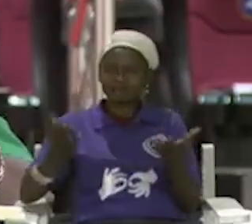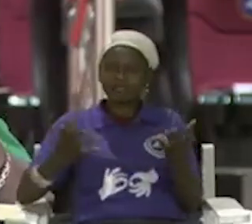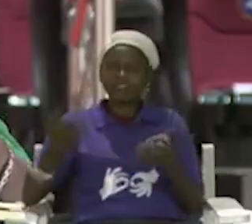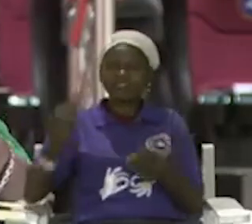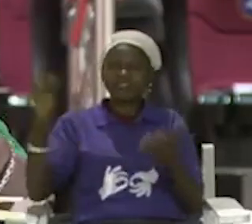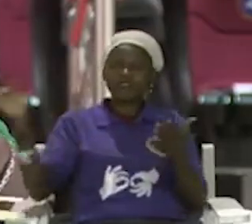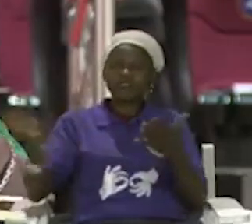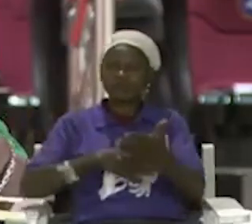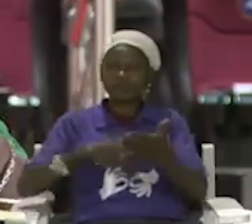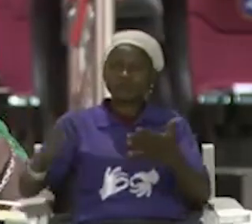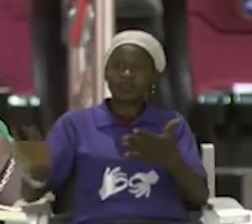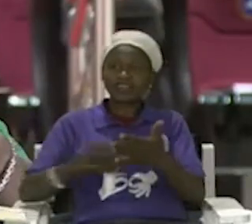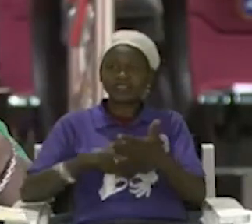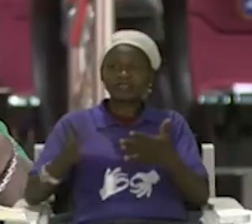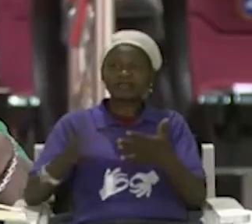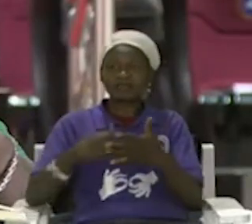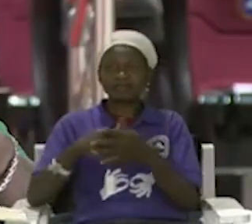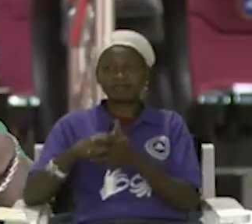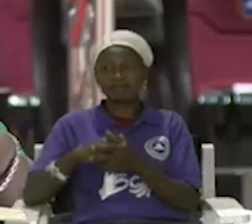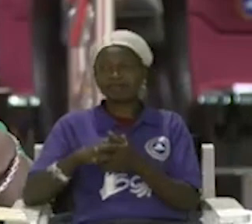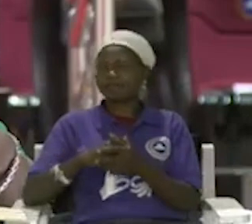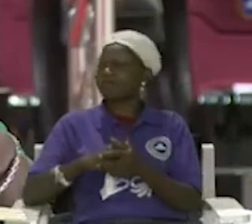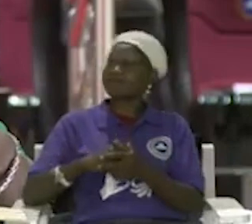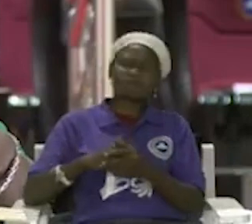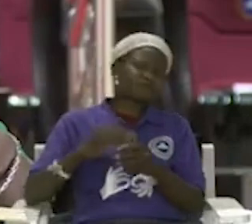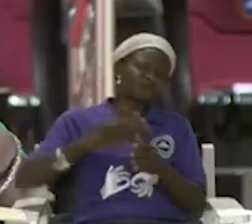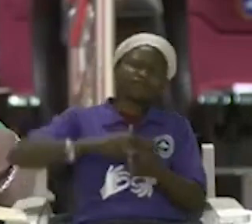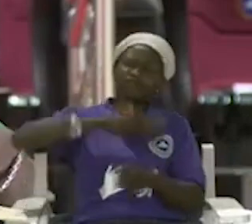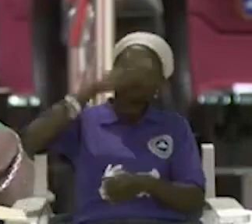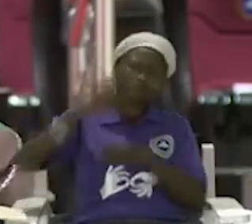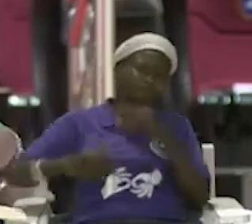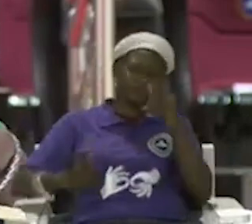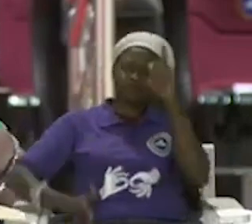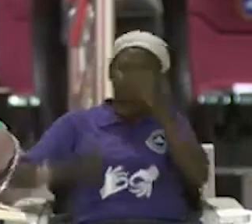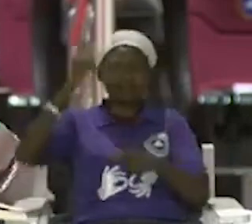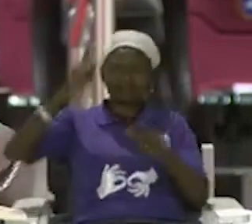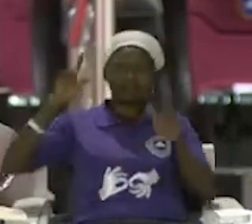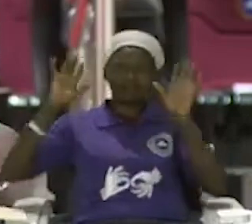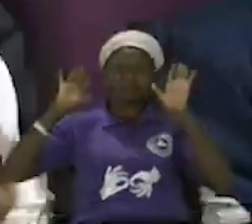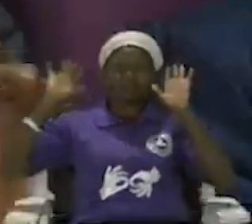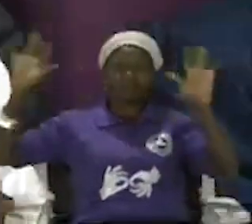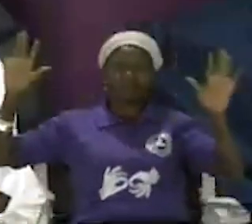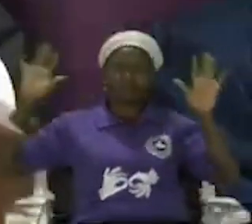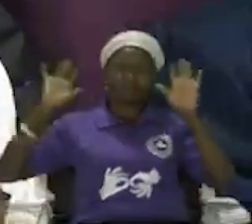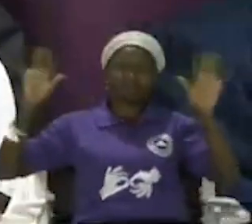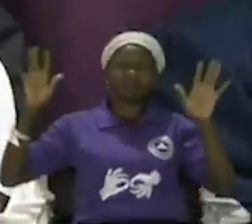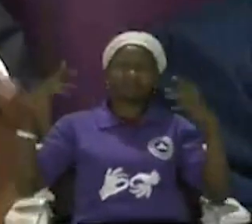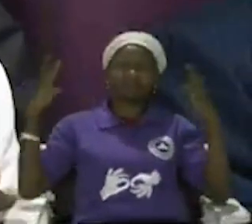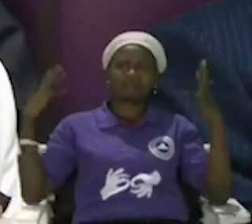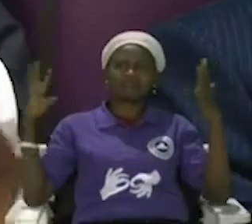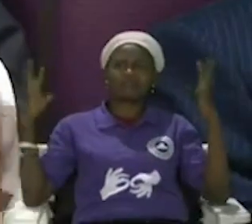choir, absolutely great.